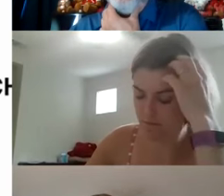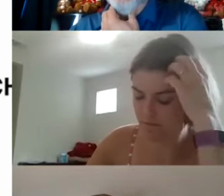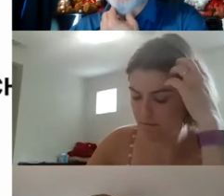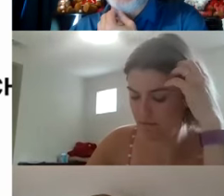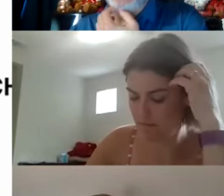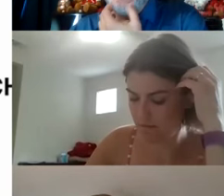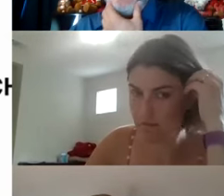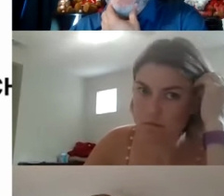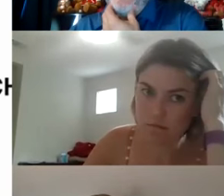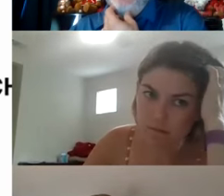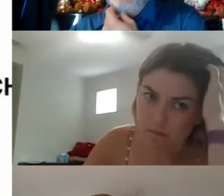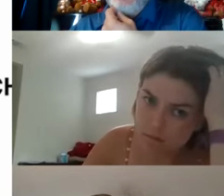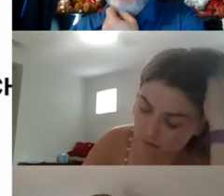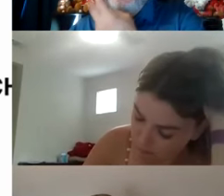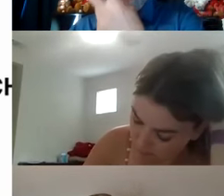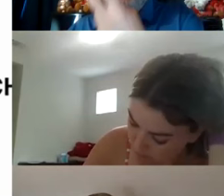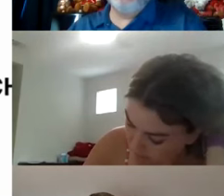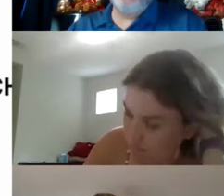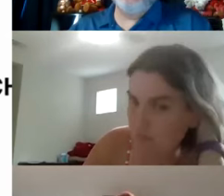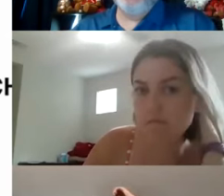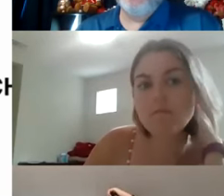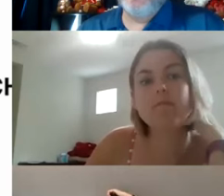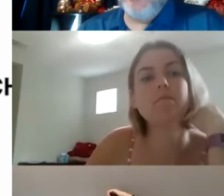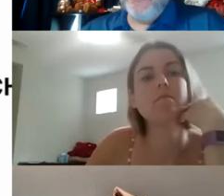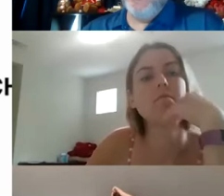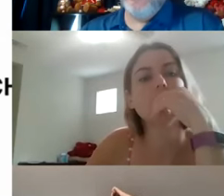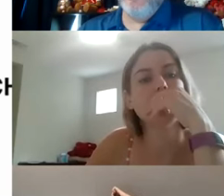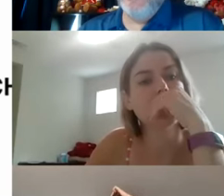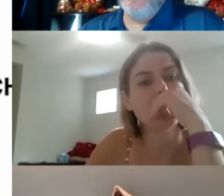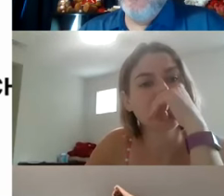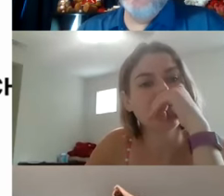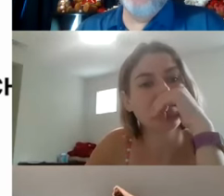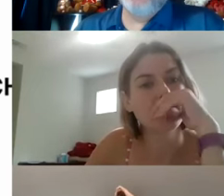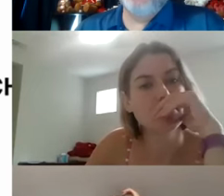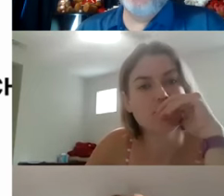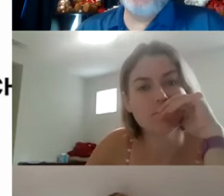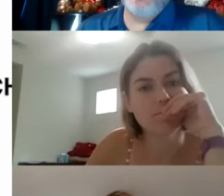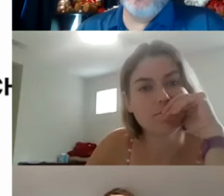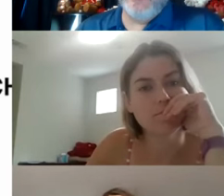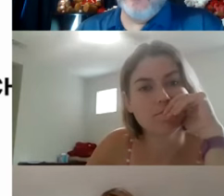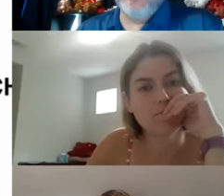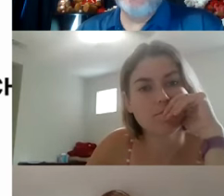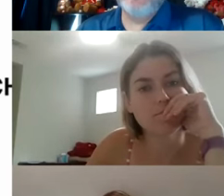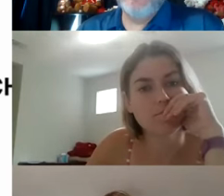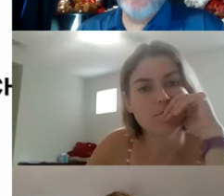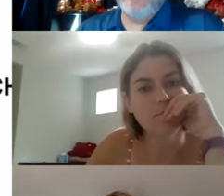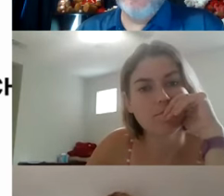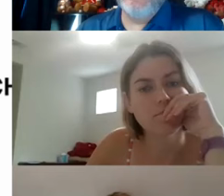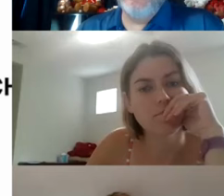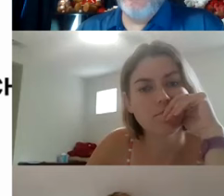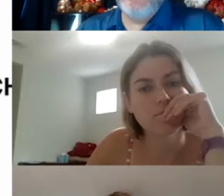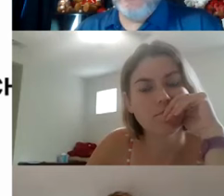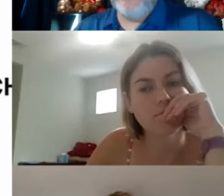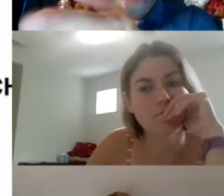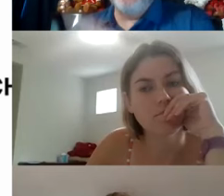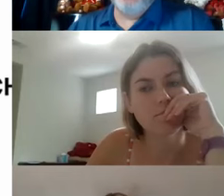difference between DNA and RNA. There's actually two differences between DNA and RNA. The first is which sugar they use in